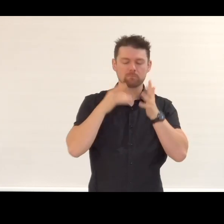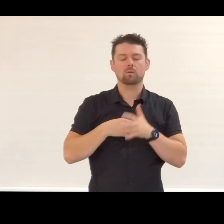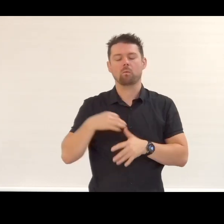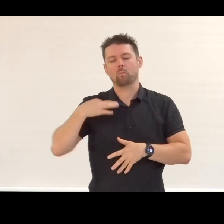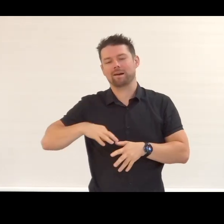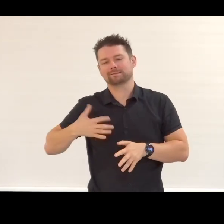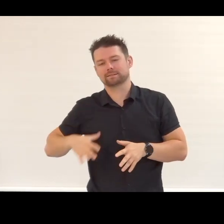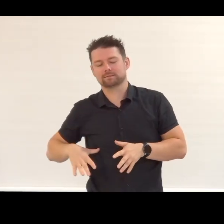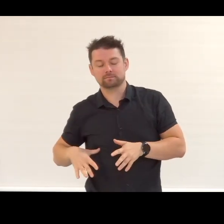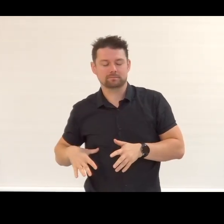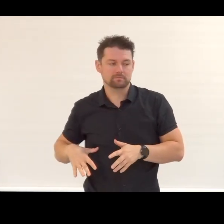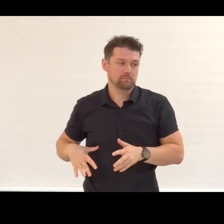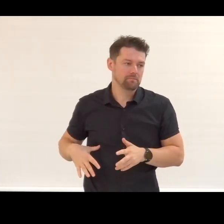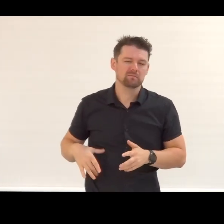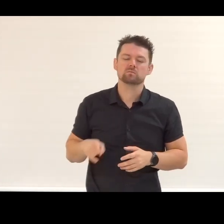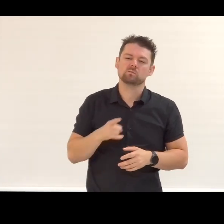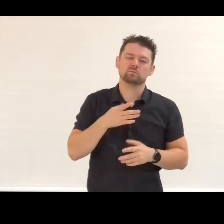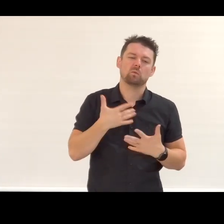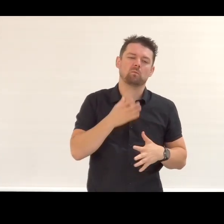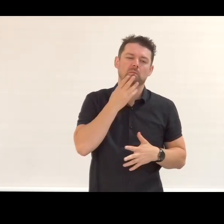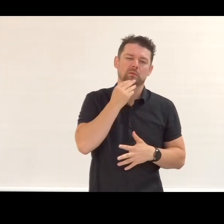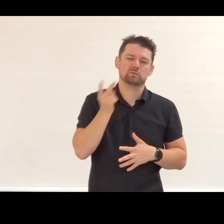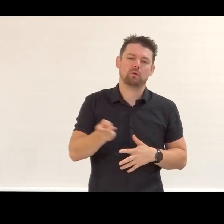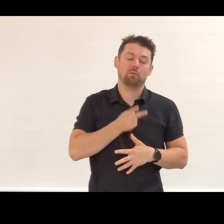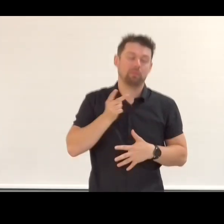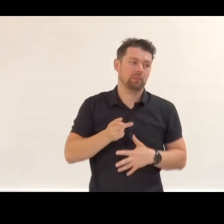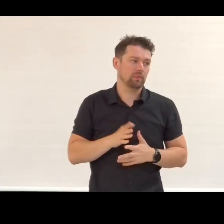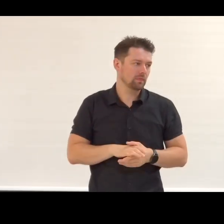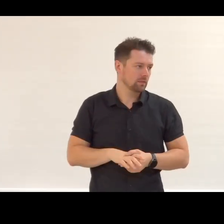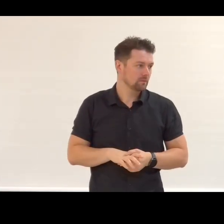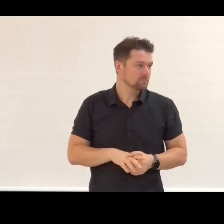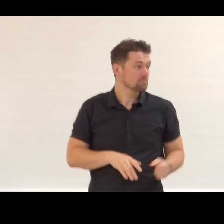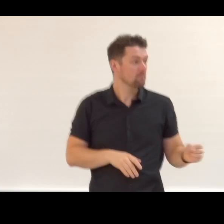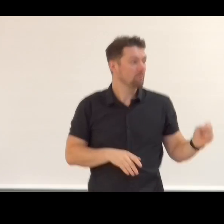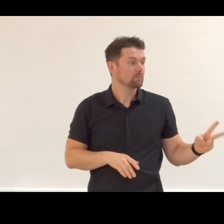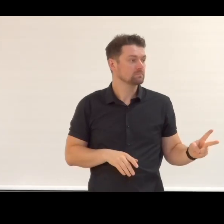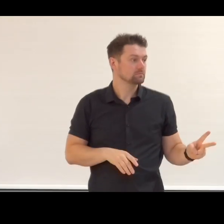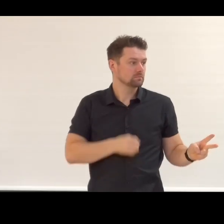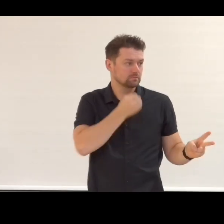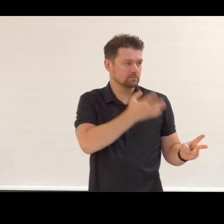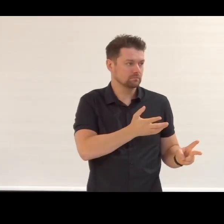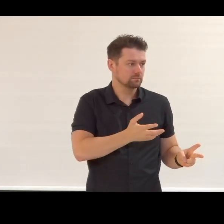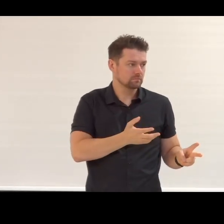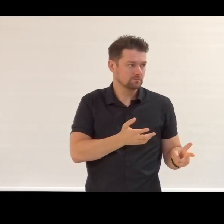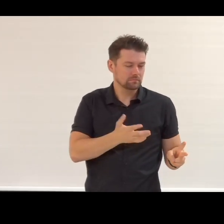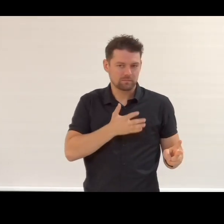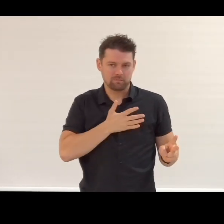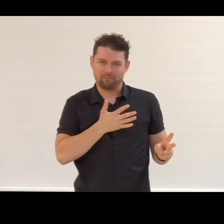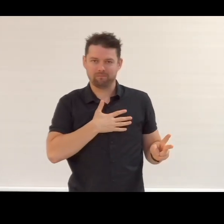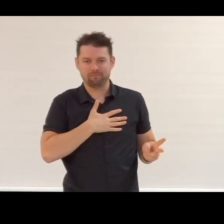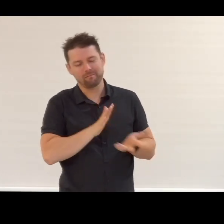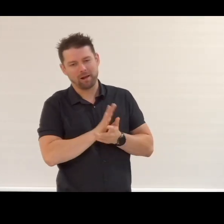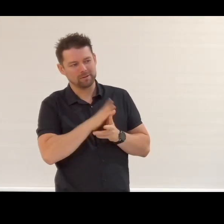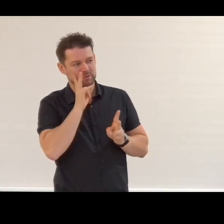it was just, we used them both. That's actually what it was. We just tested them. Yeah, wonderful. Glad to see some progress on